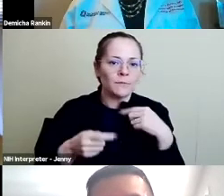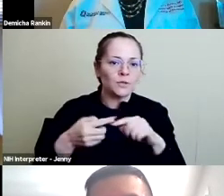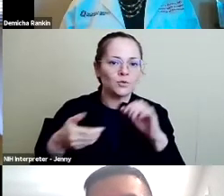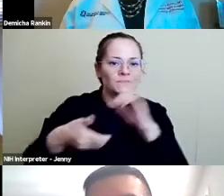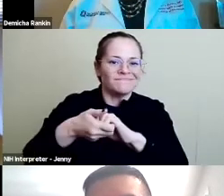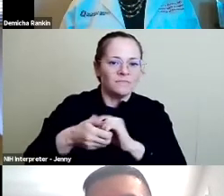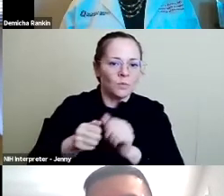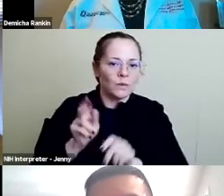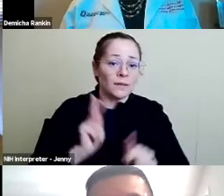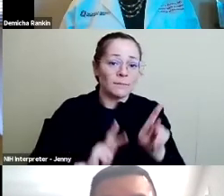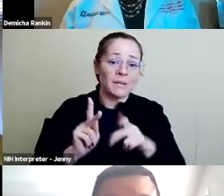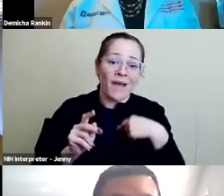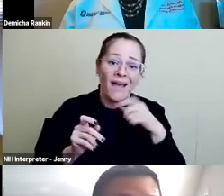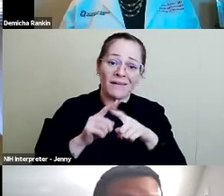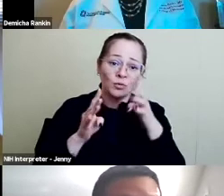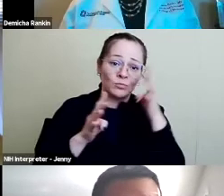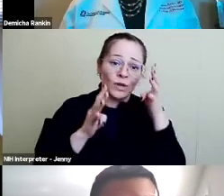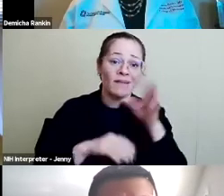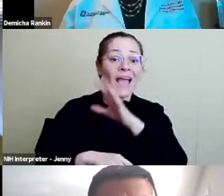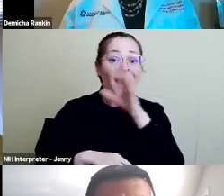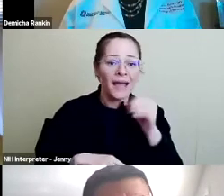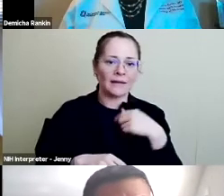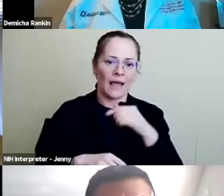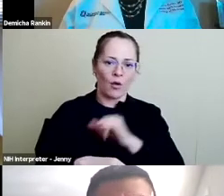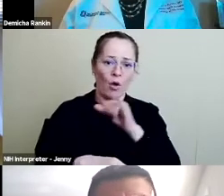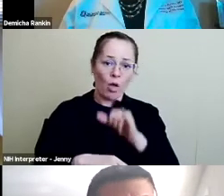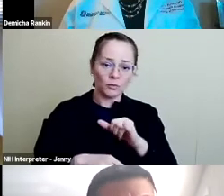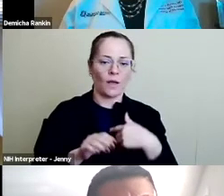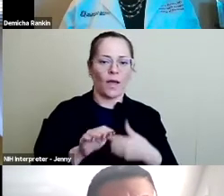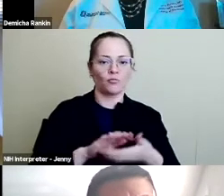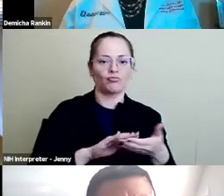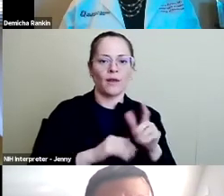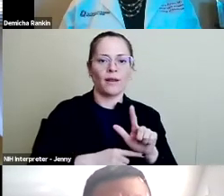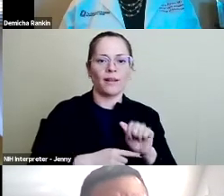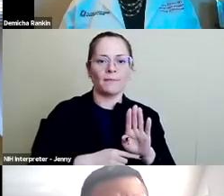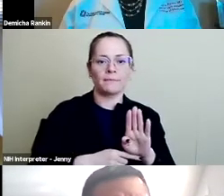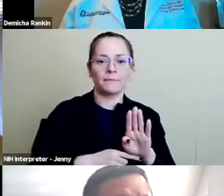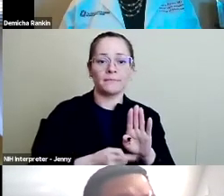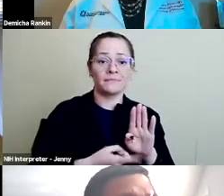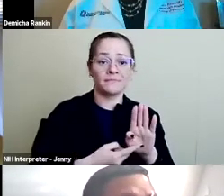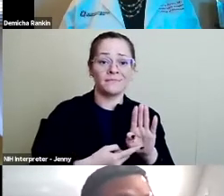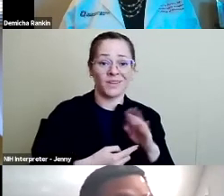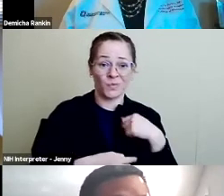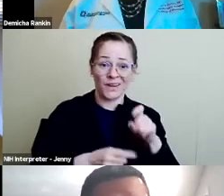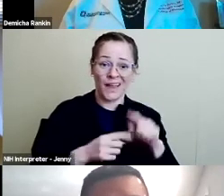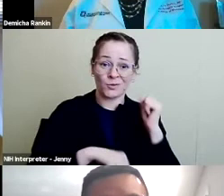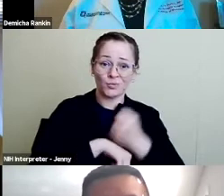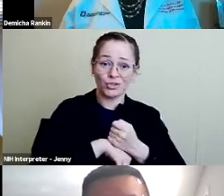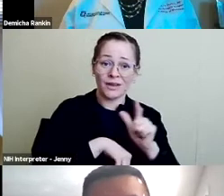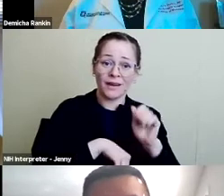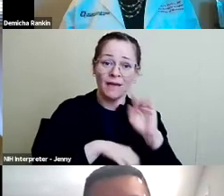it. I also run a lab, as I mentioned before, and that's been tricky because we actually shut down for a while, so nobody was coming